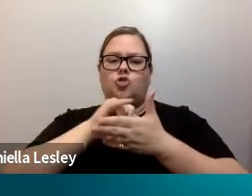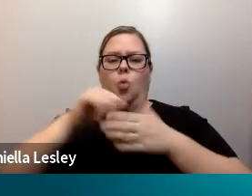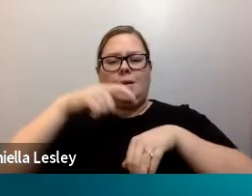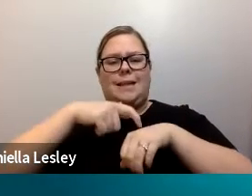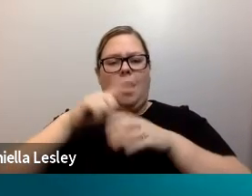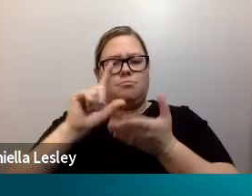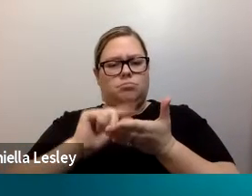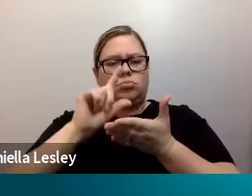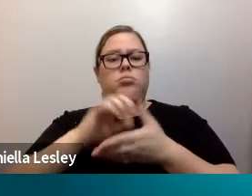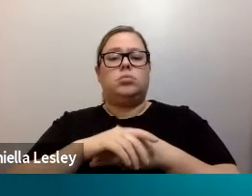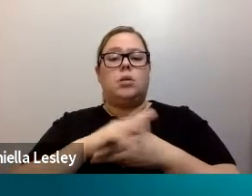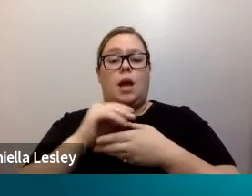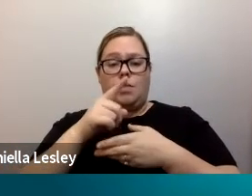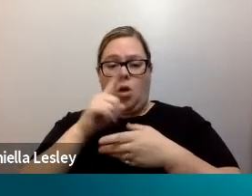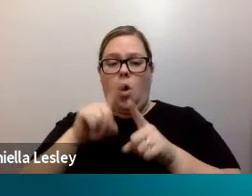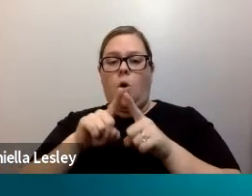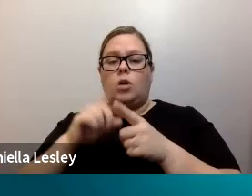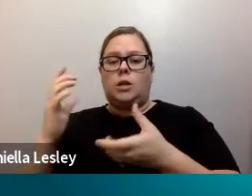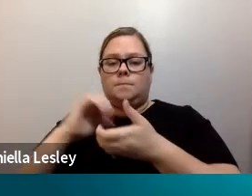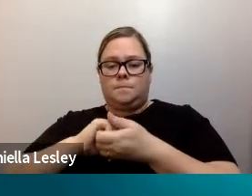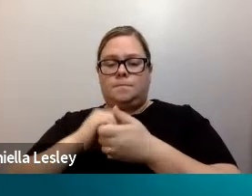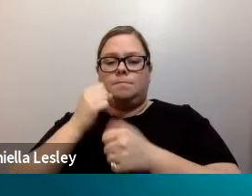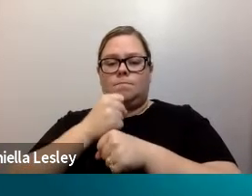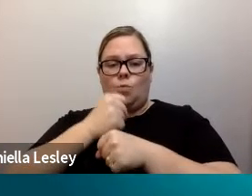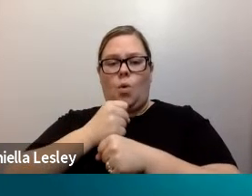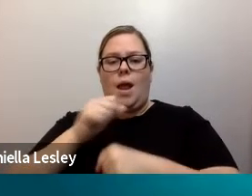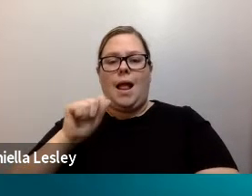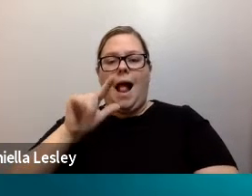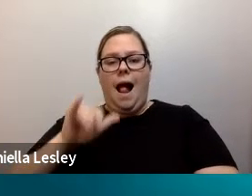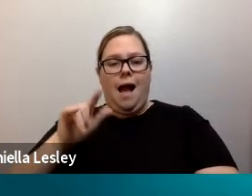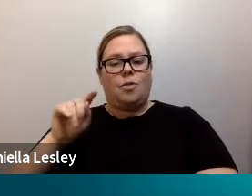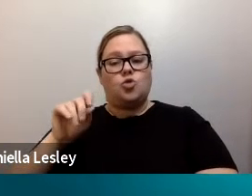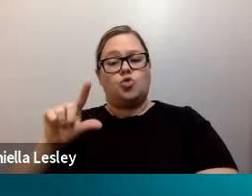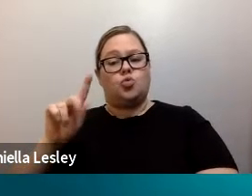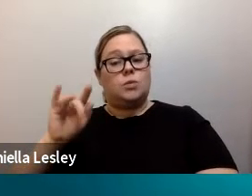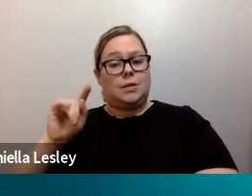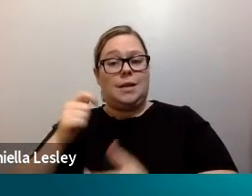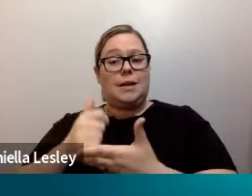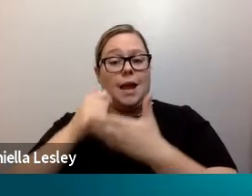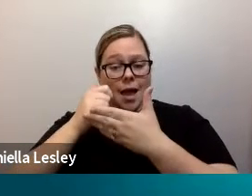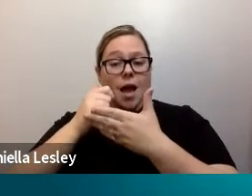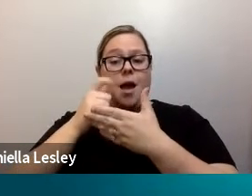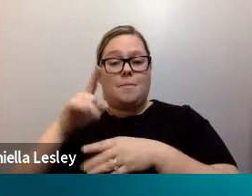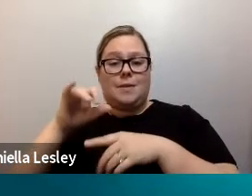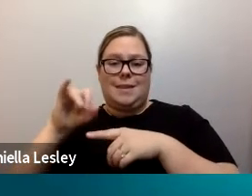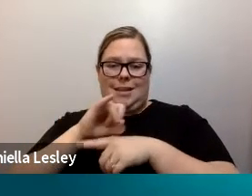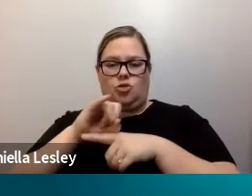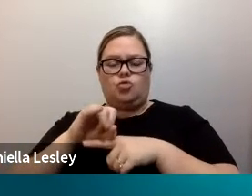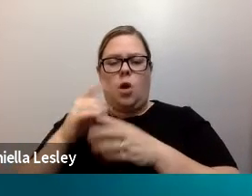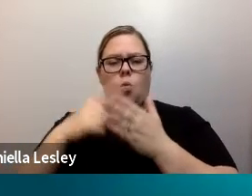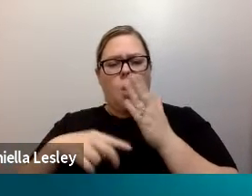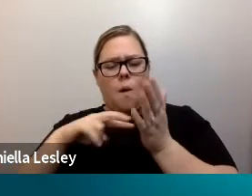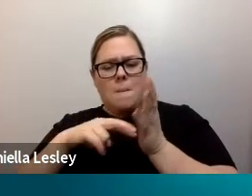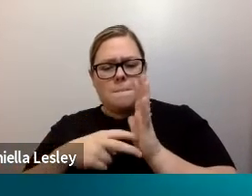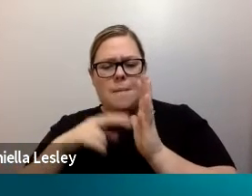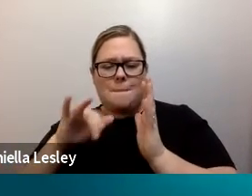with Degree to create an ally toolkit, which helps the fitness industry to operationalize what we mean by disability